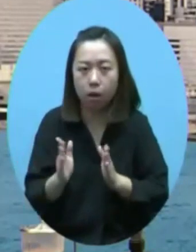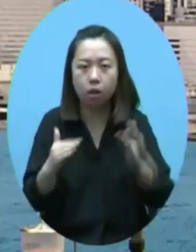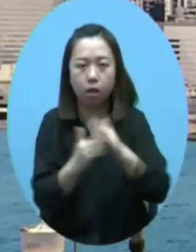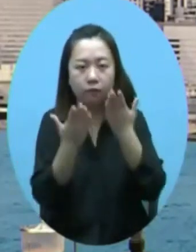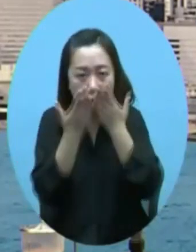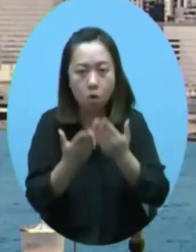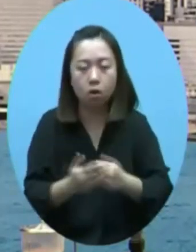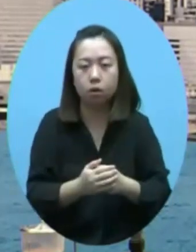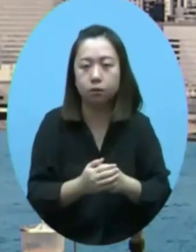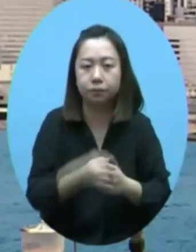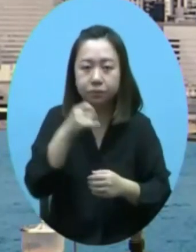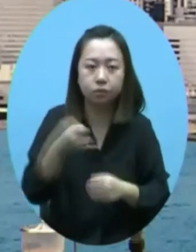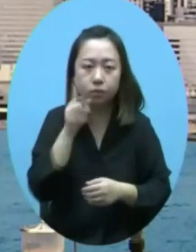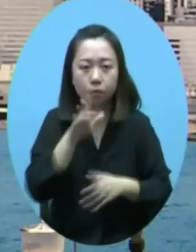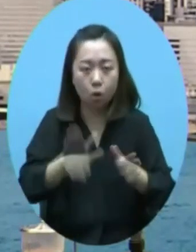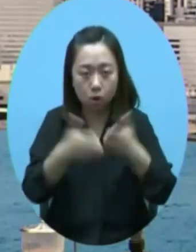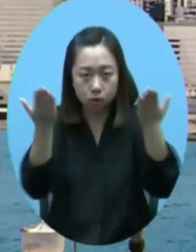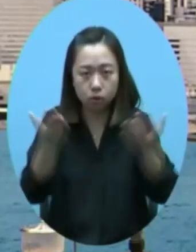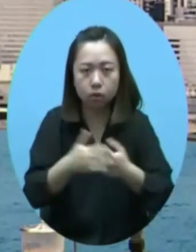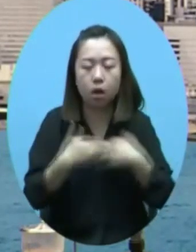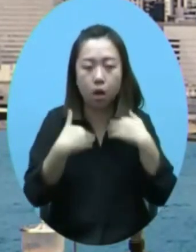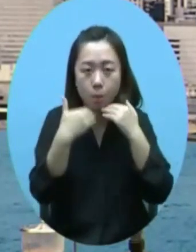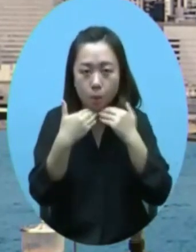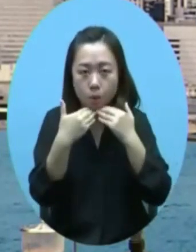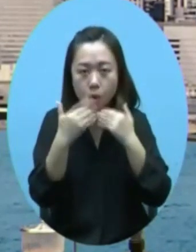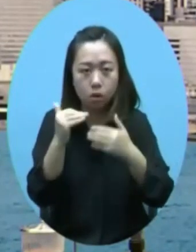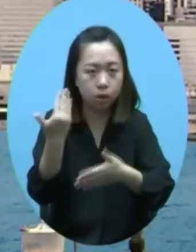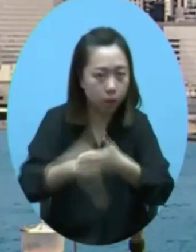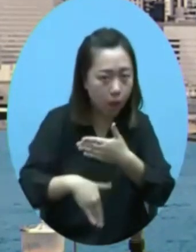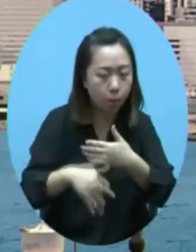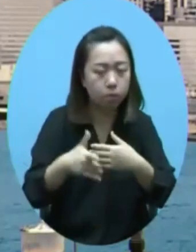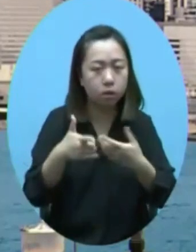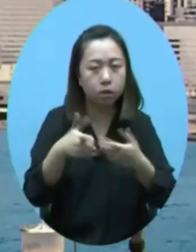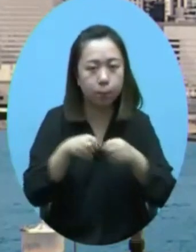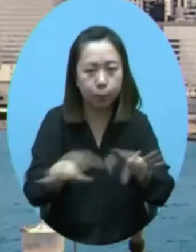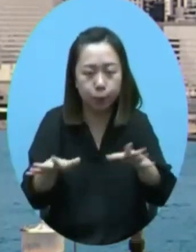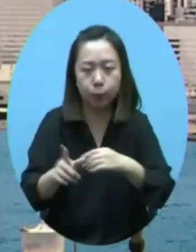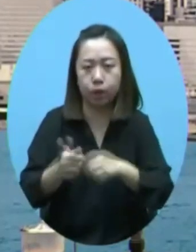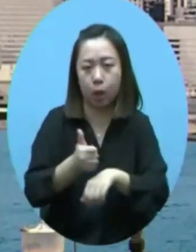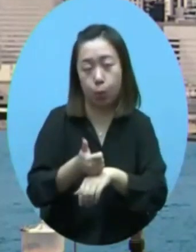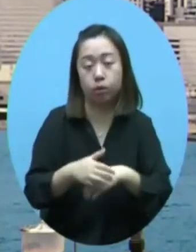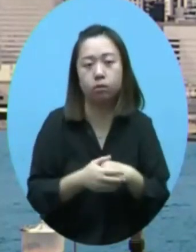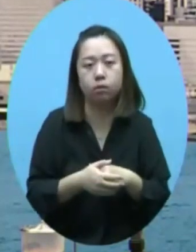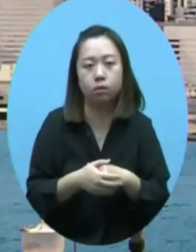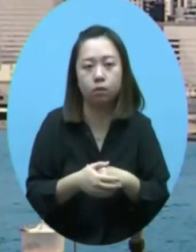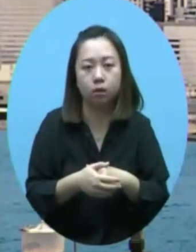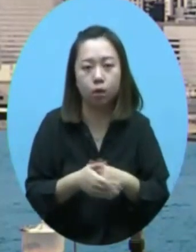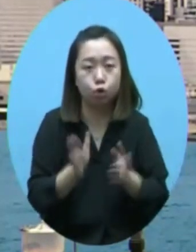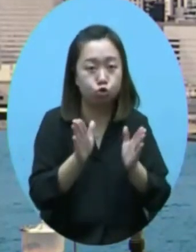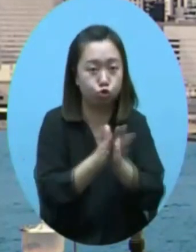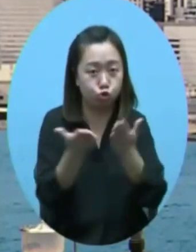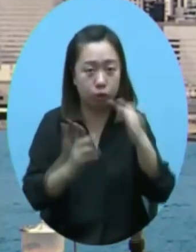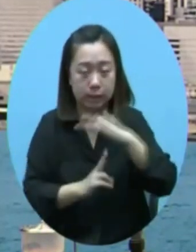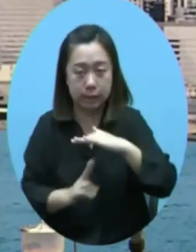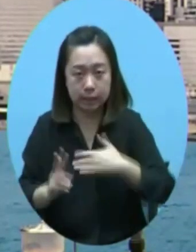Education Bureau has arranged for schools to be closed from next week. I hope that that could help ease the